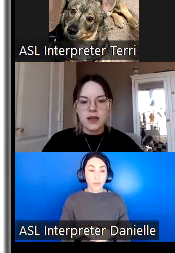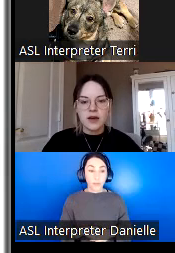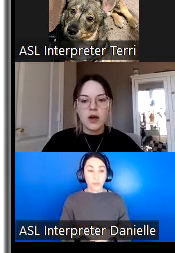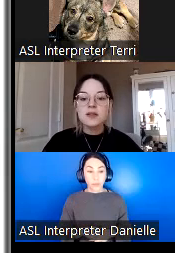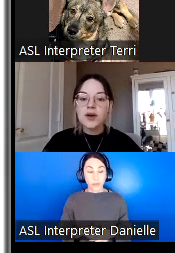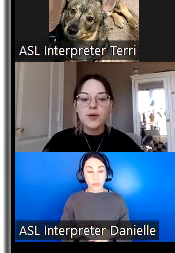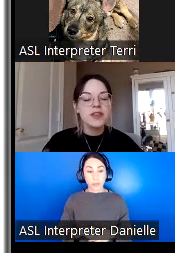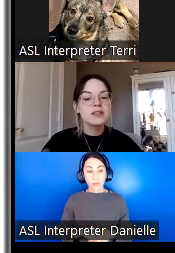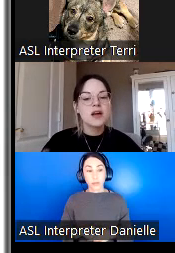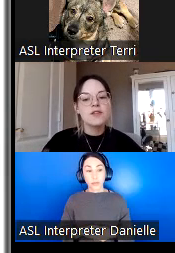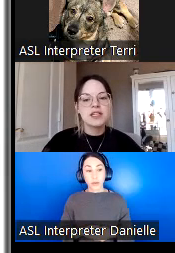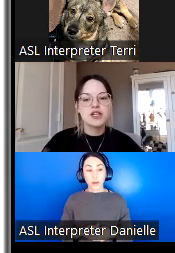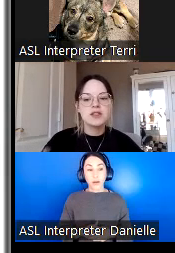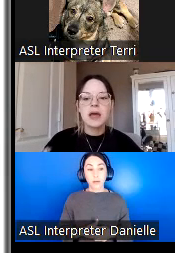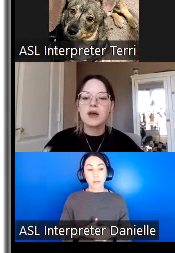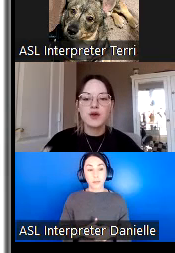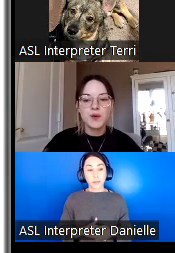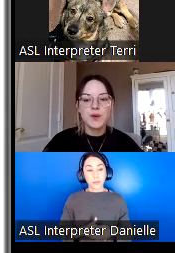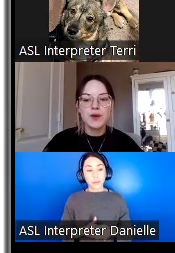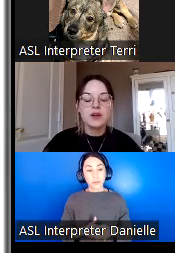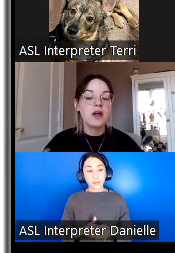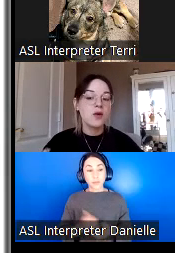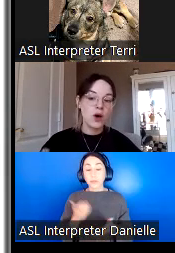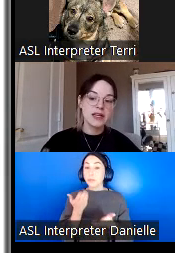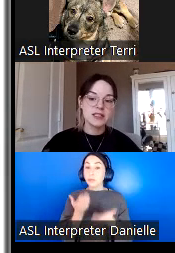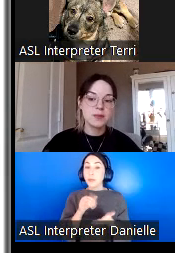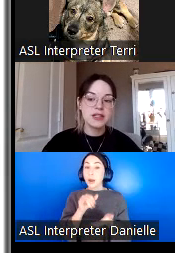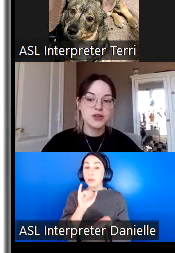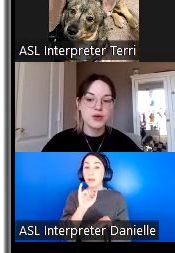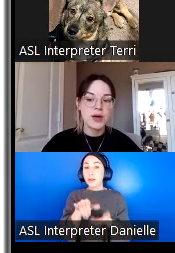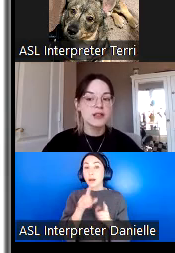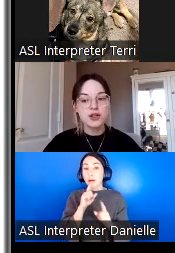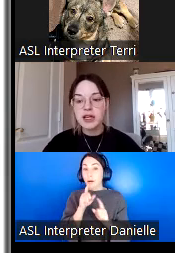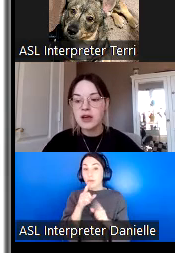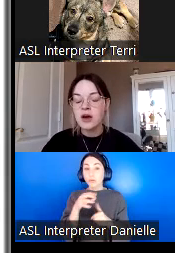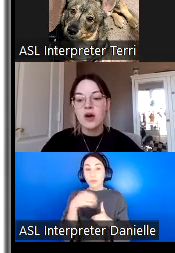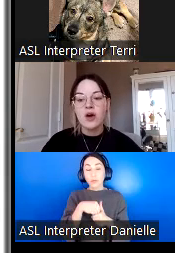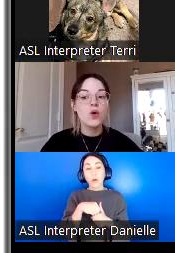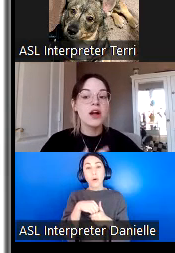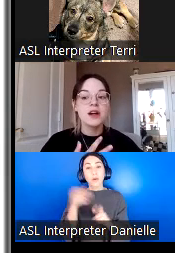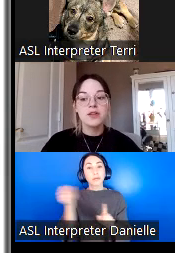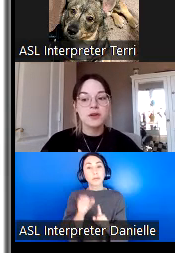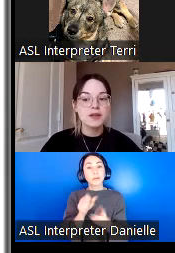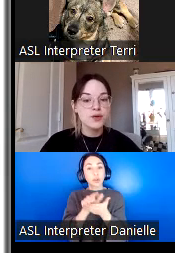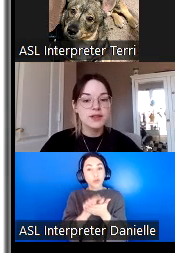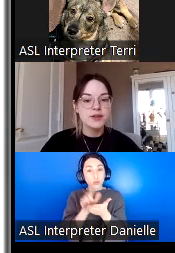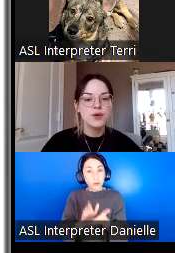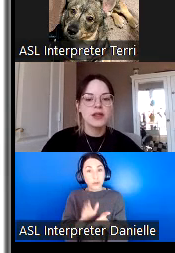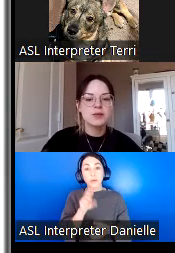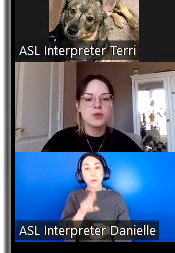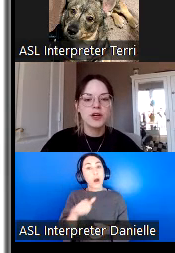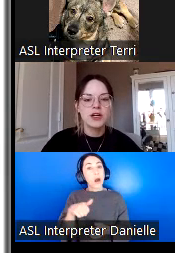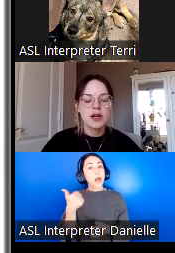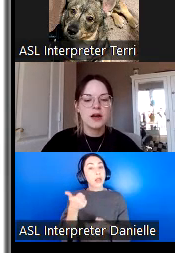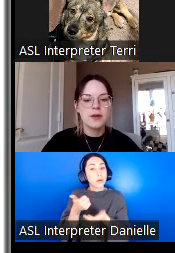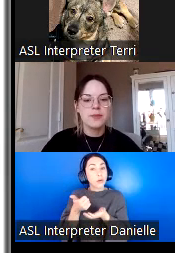And then also, these conversations may include the client wanting to speak to an attorney or another resource who